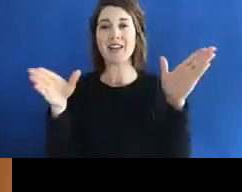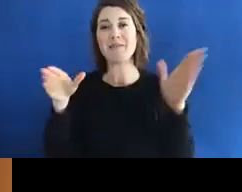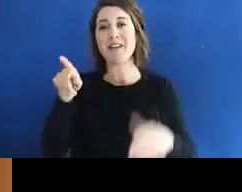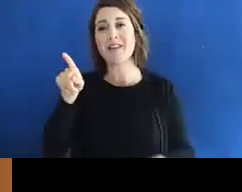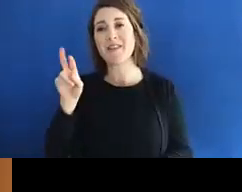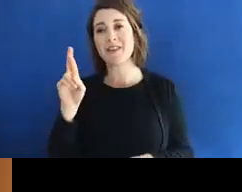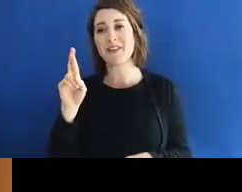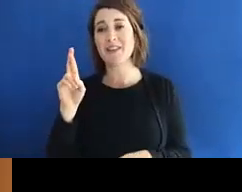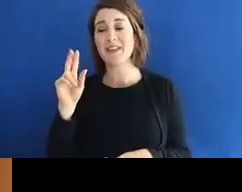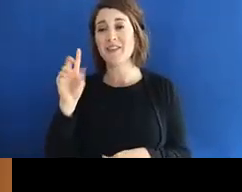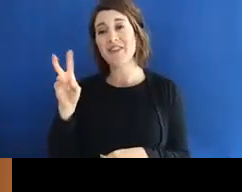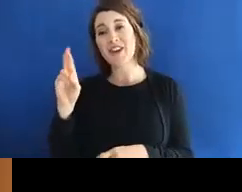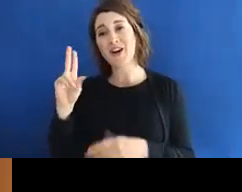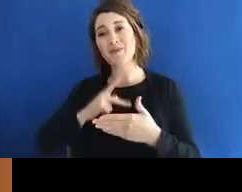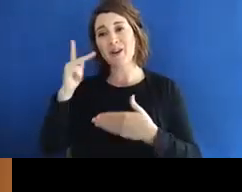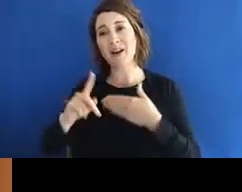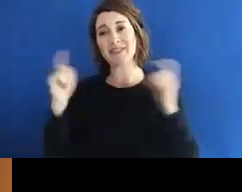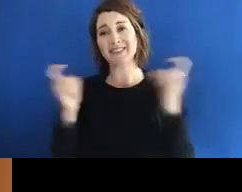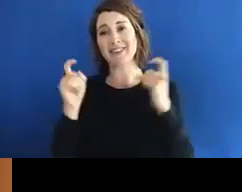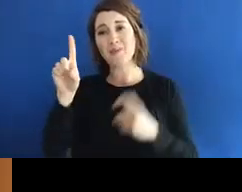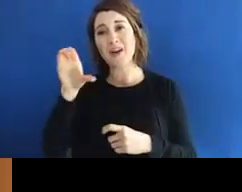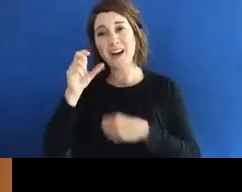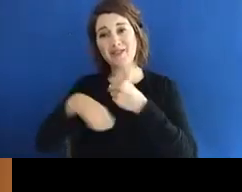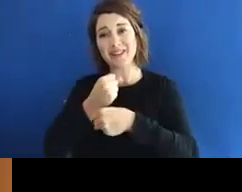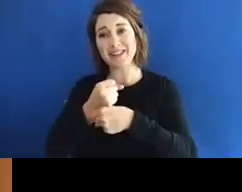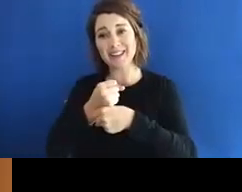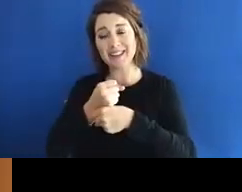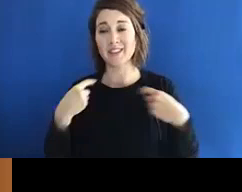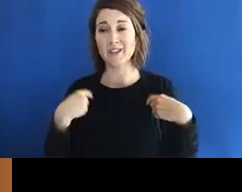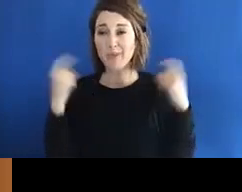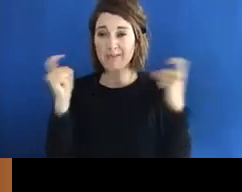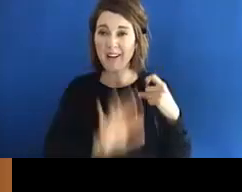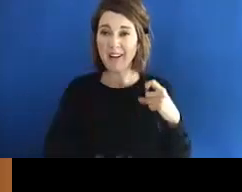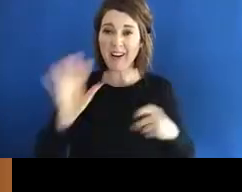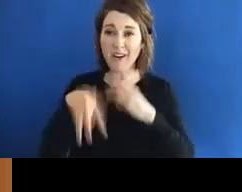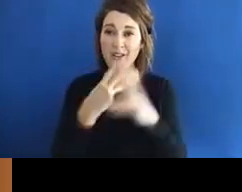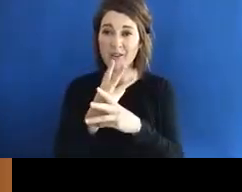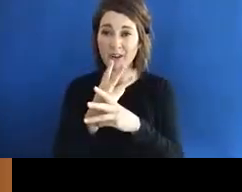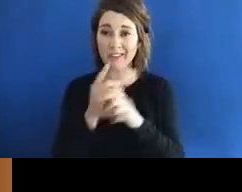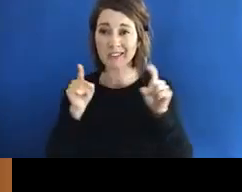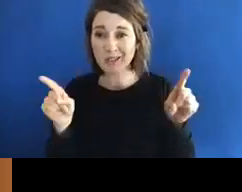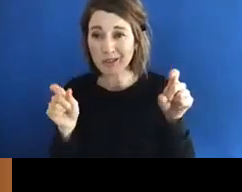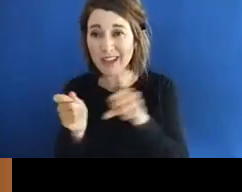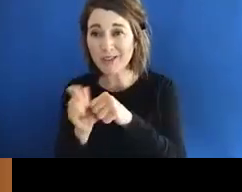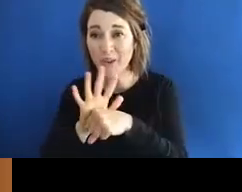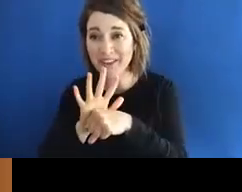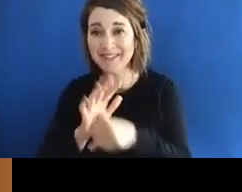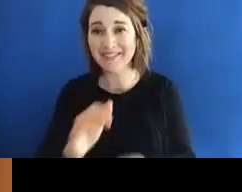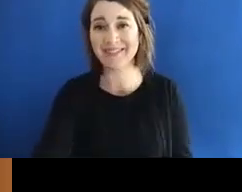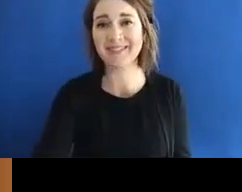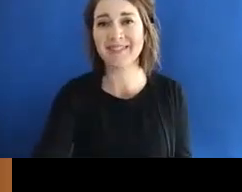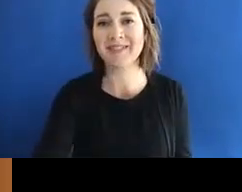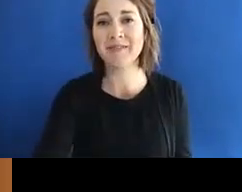100th year. And we have celebrated virtually all over the world during a pandemic. I know many of you are missing